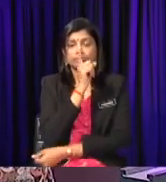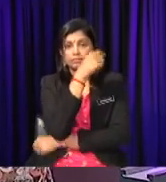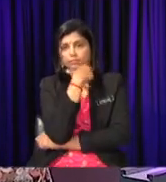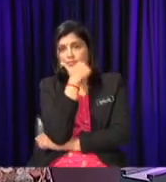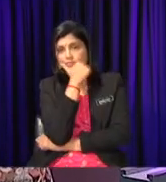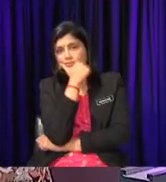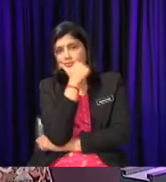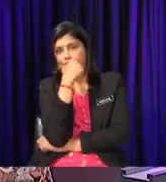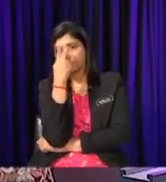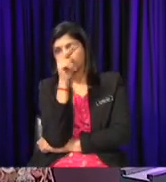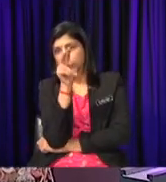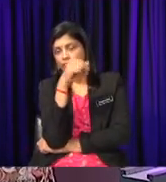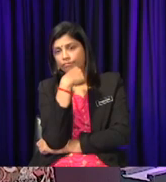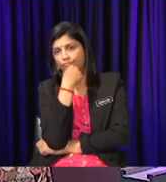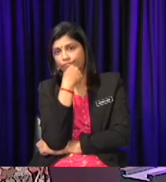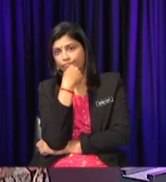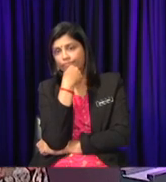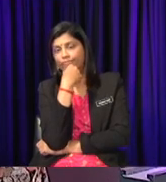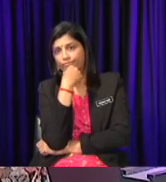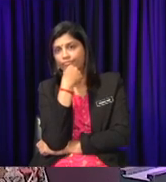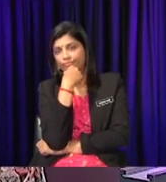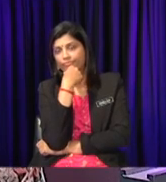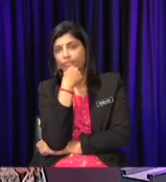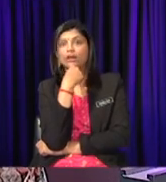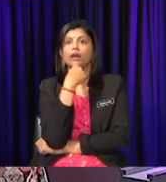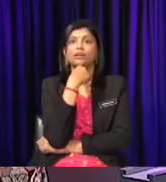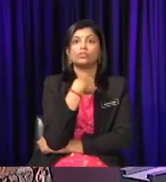now, okay? The script here is provided by